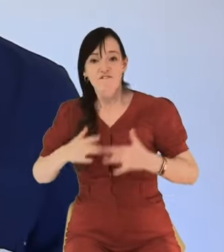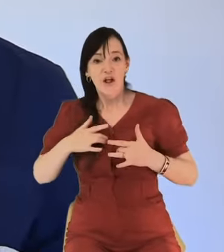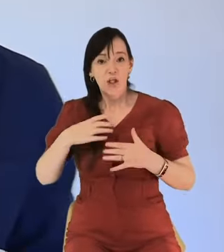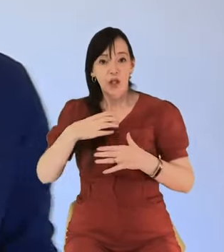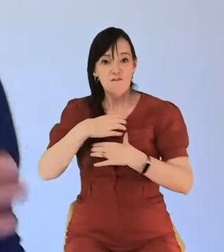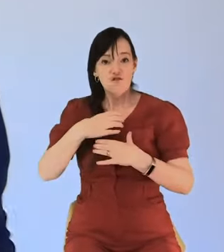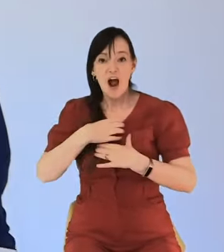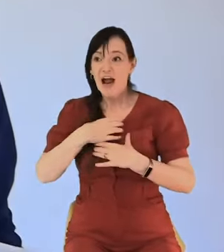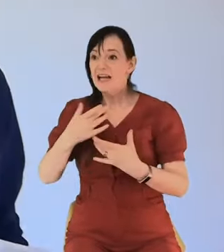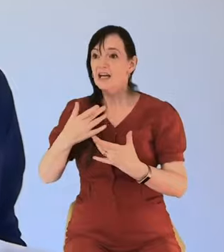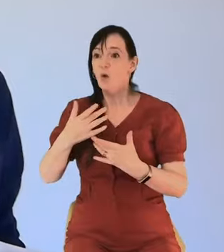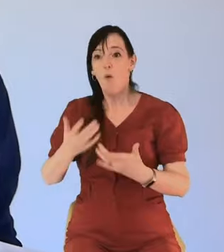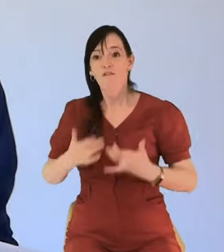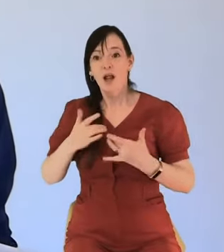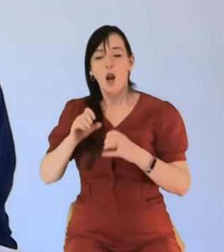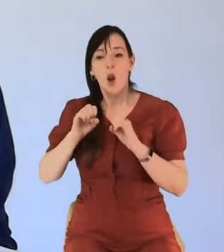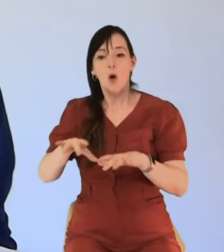afraid of the crowd, I turn back.